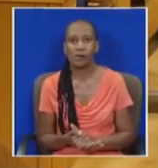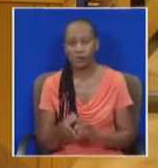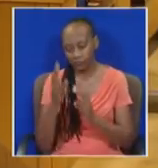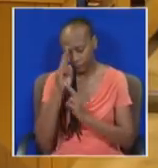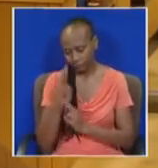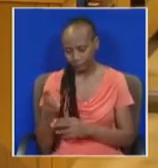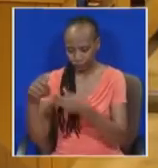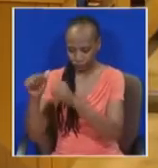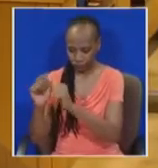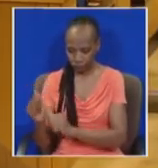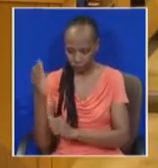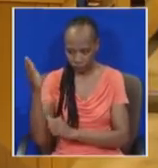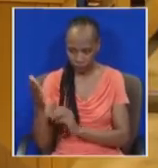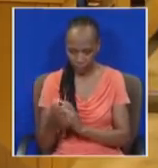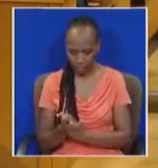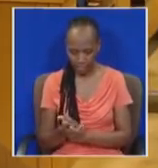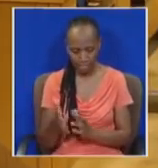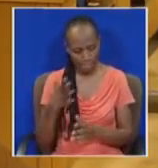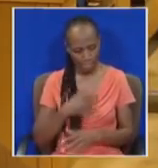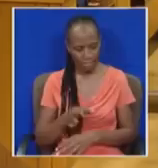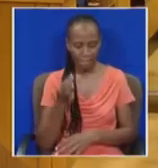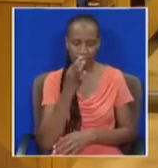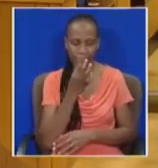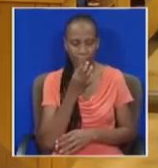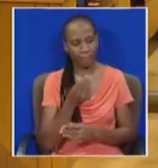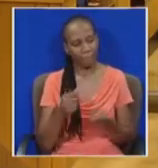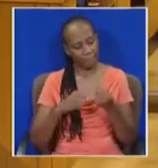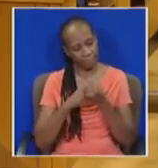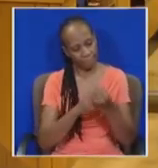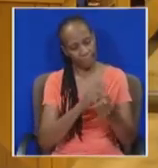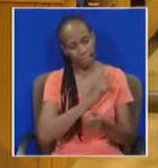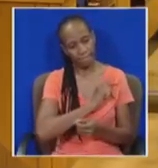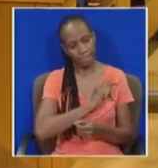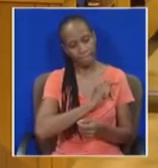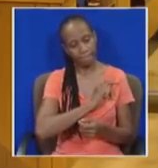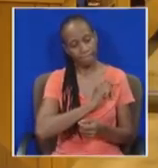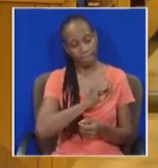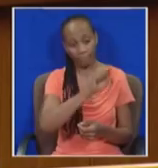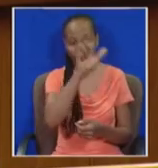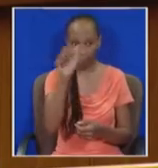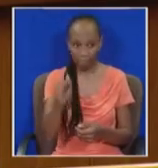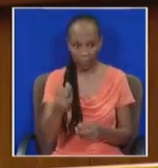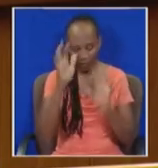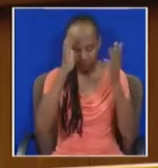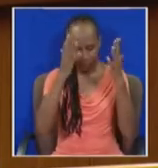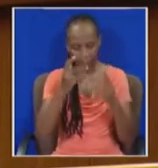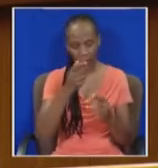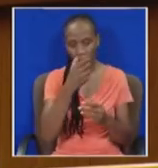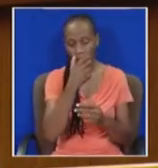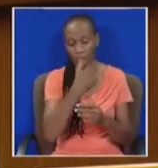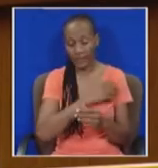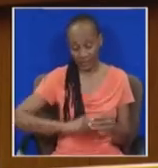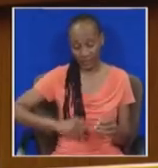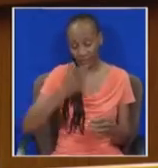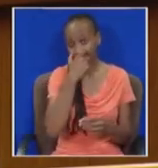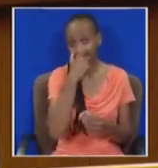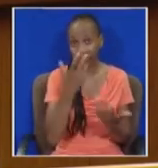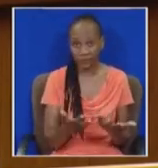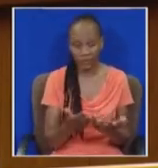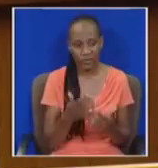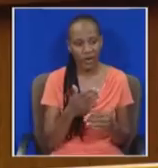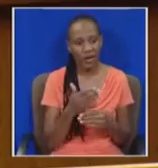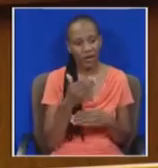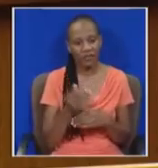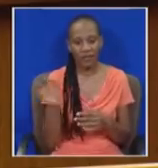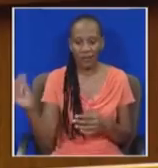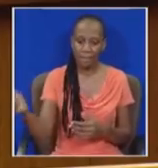Honourable Chairperson, I would like to join South Africa in congratulating President Cyril Ramaphosa on his